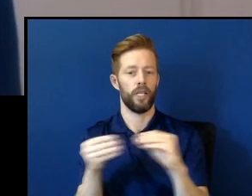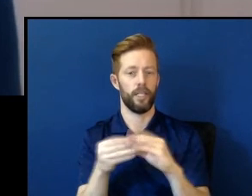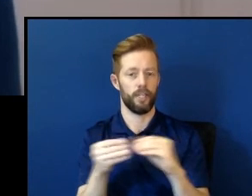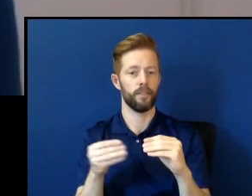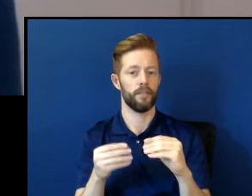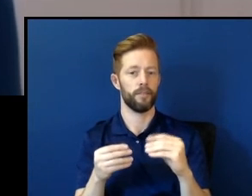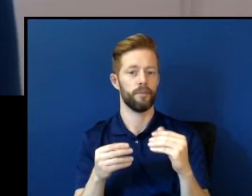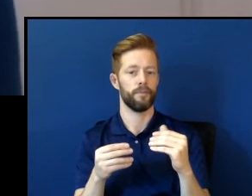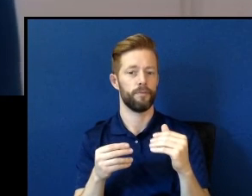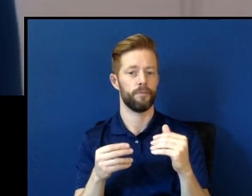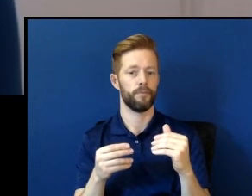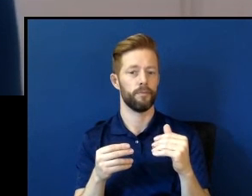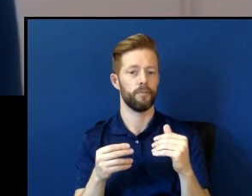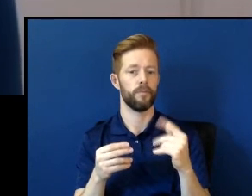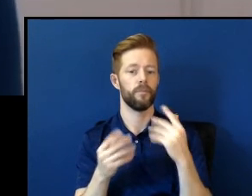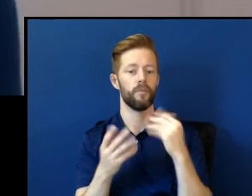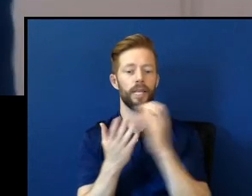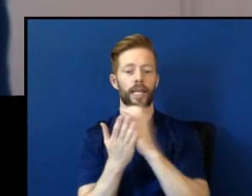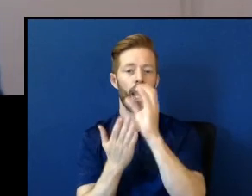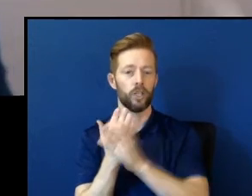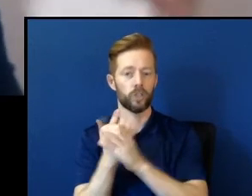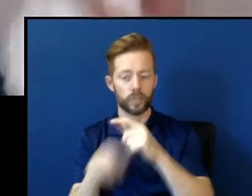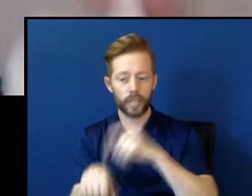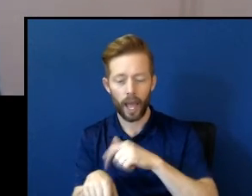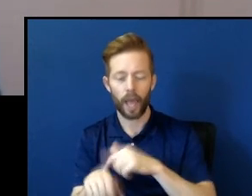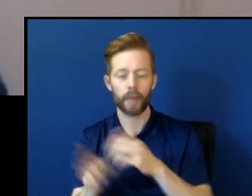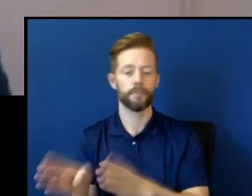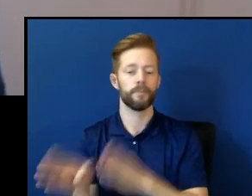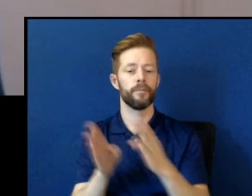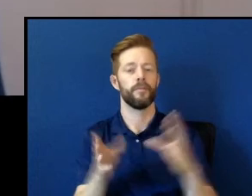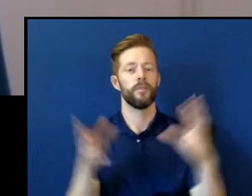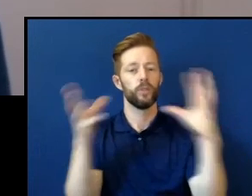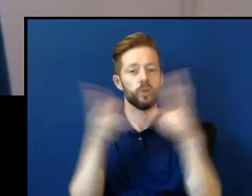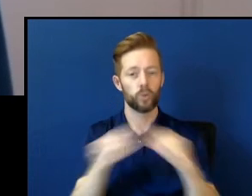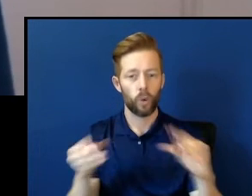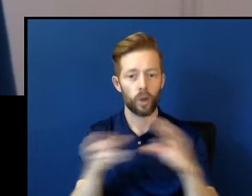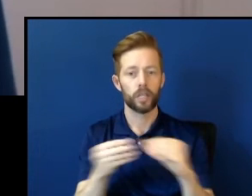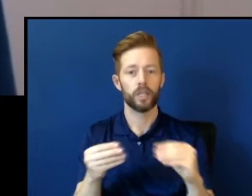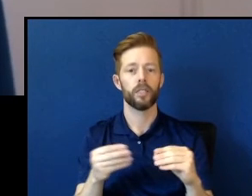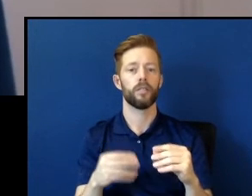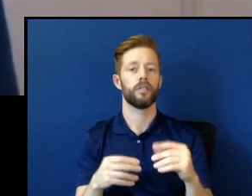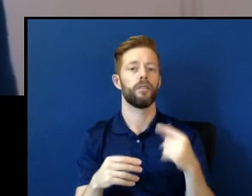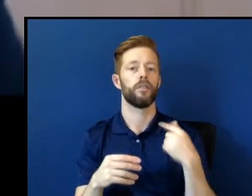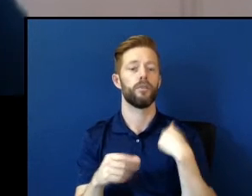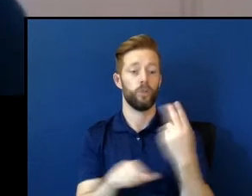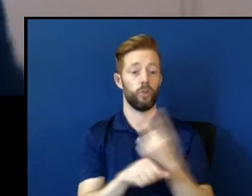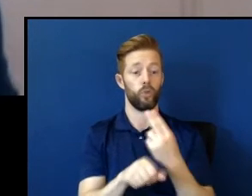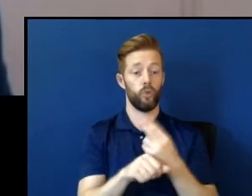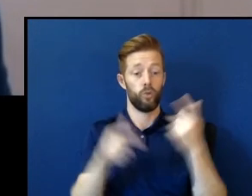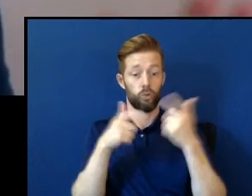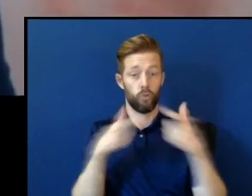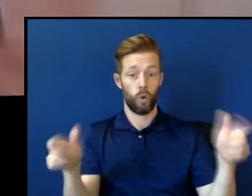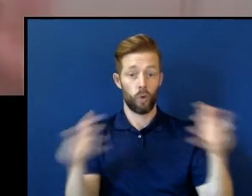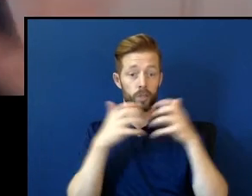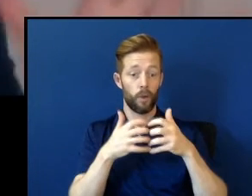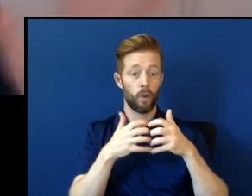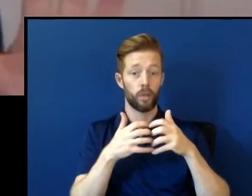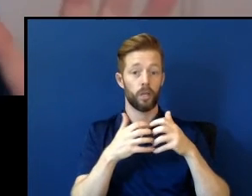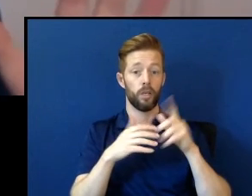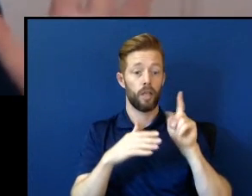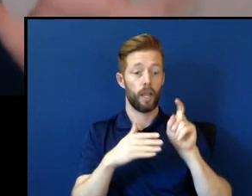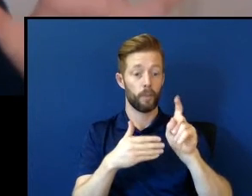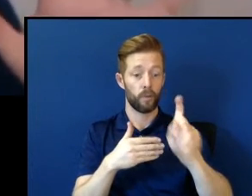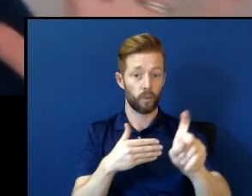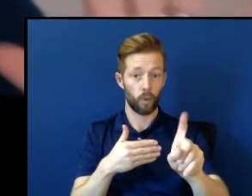as well, so that we're able to, we tied it to calendar time, we tied it to a story. We used gross